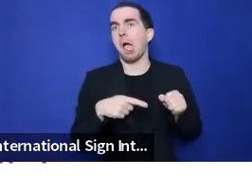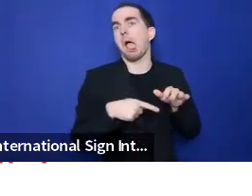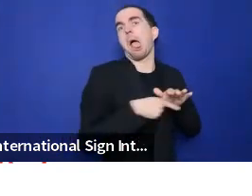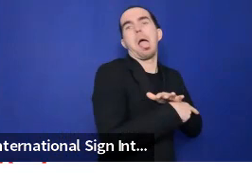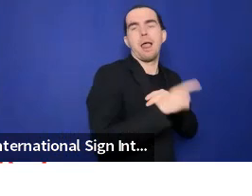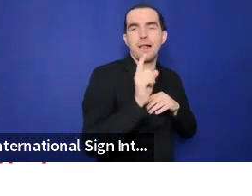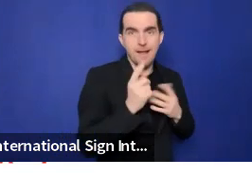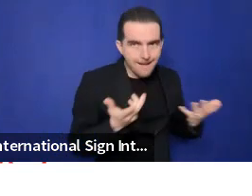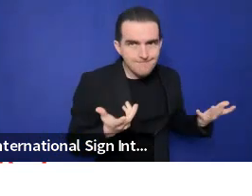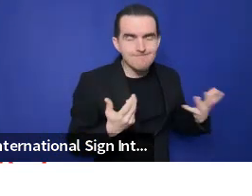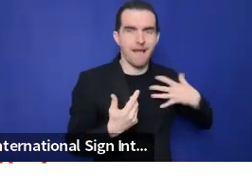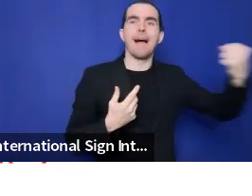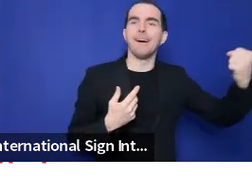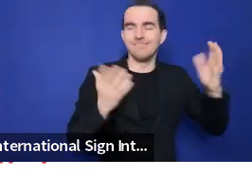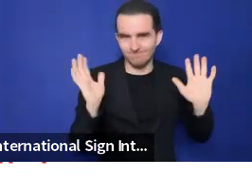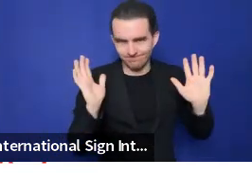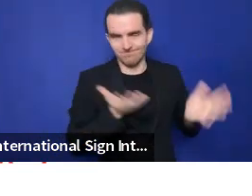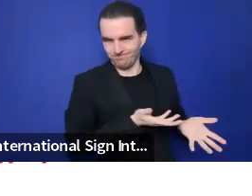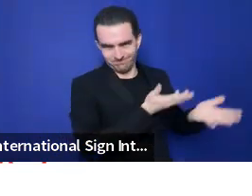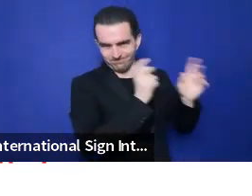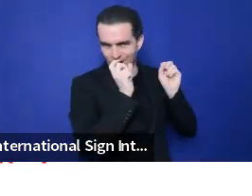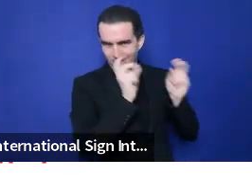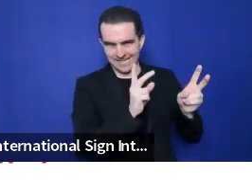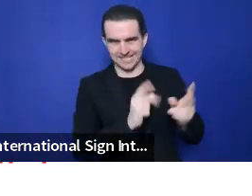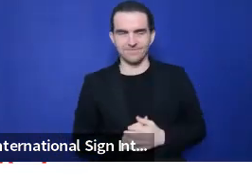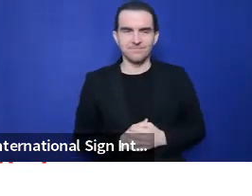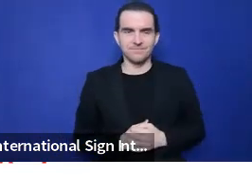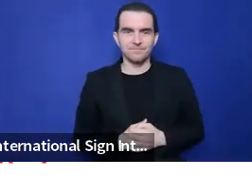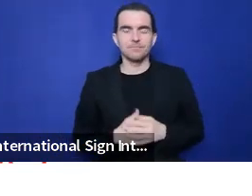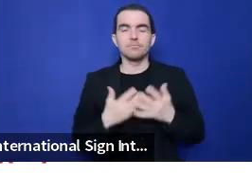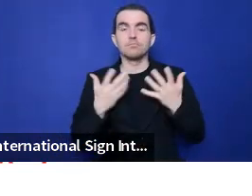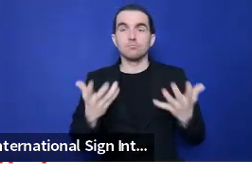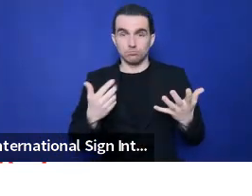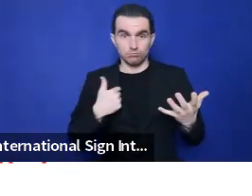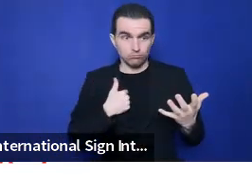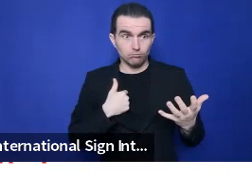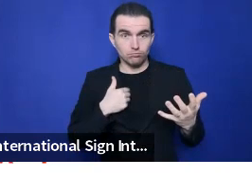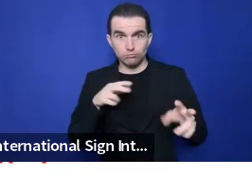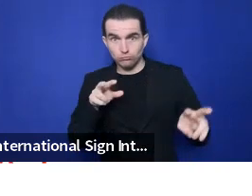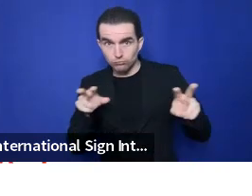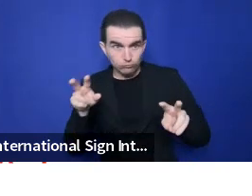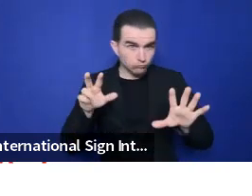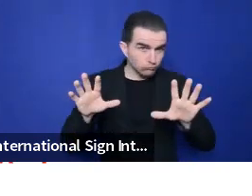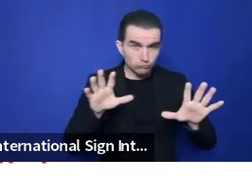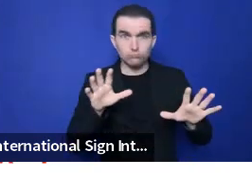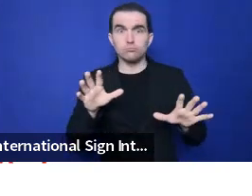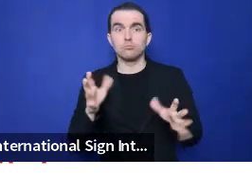funders in Brazil and the UK Medical Research Council, and draws on contributions across a range of different